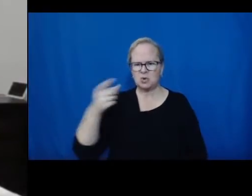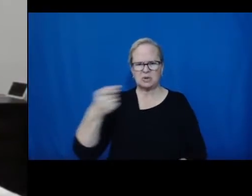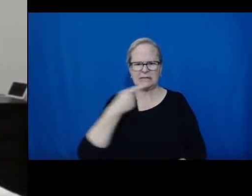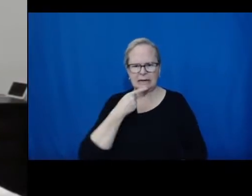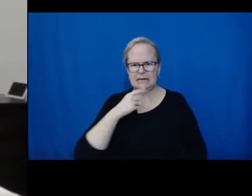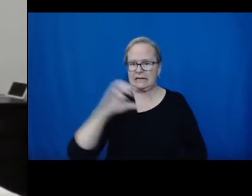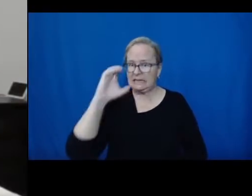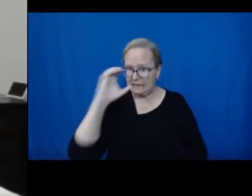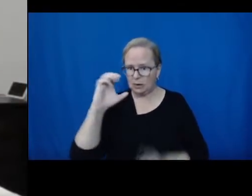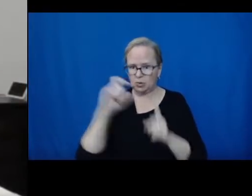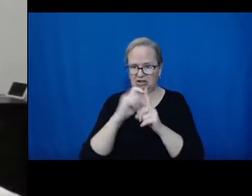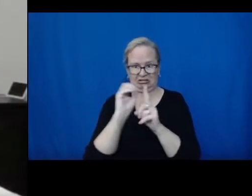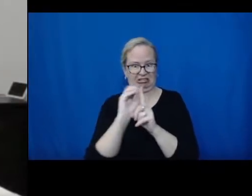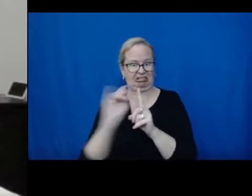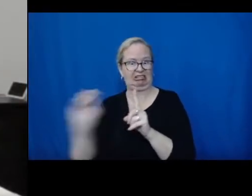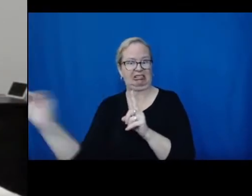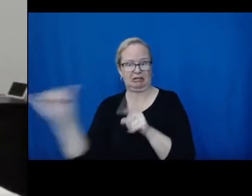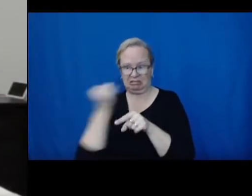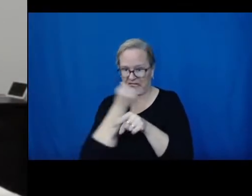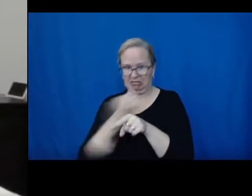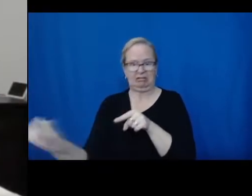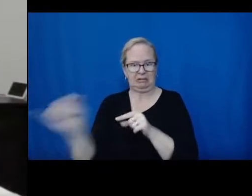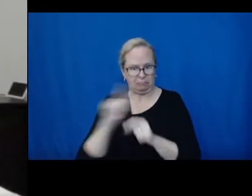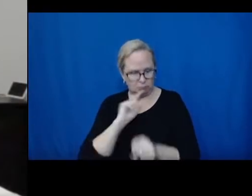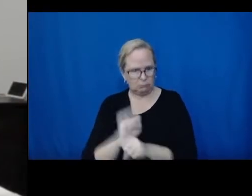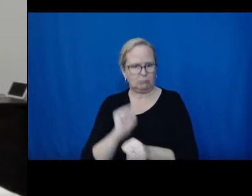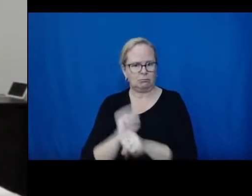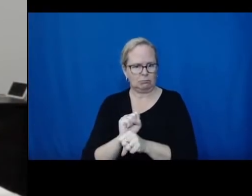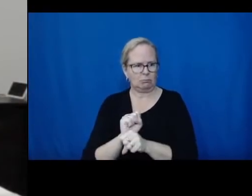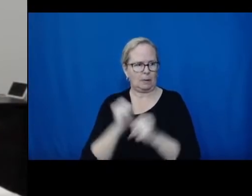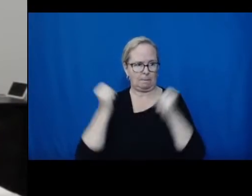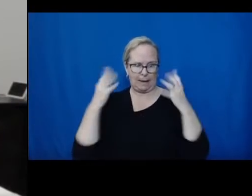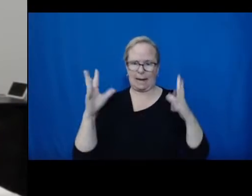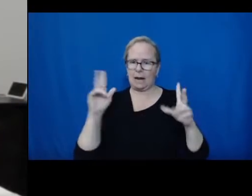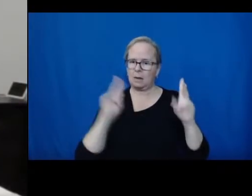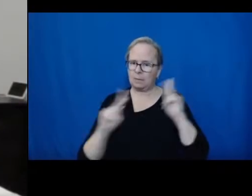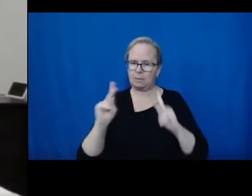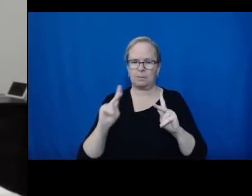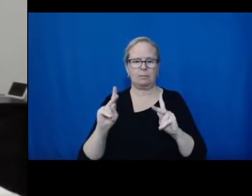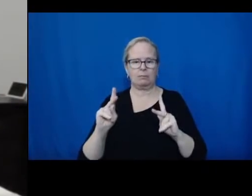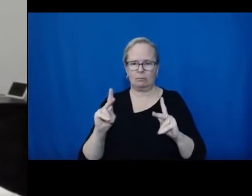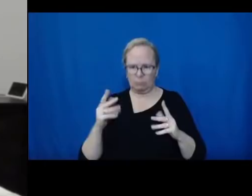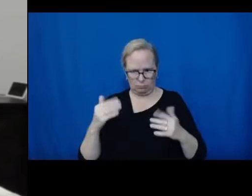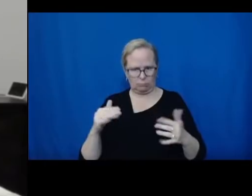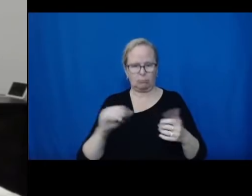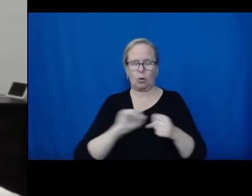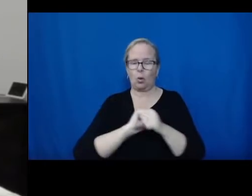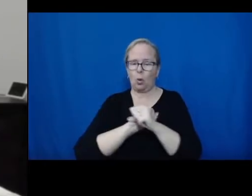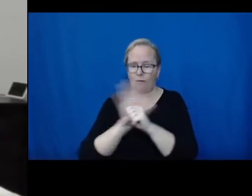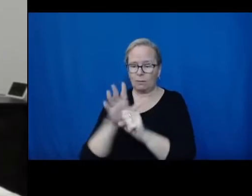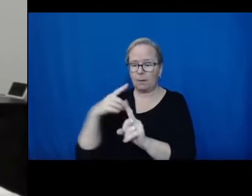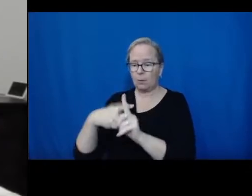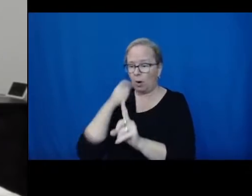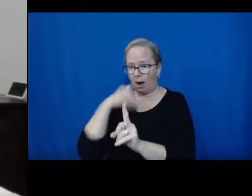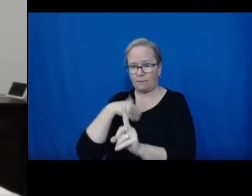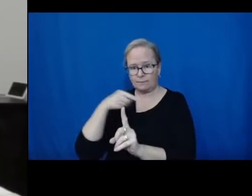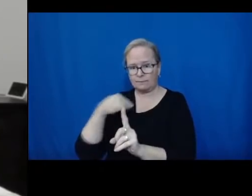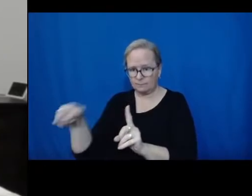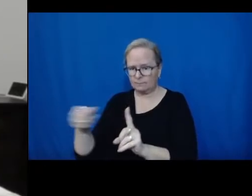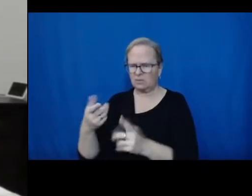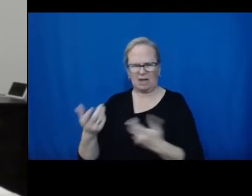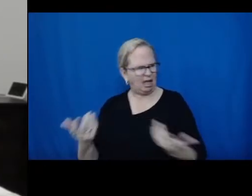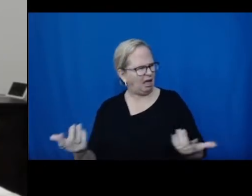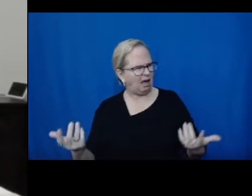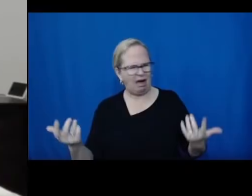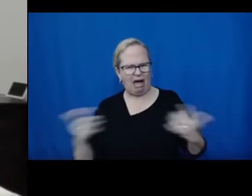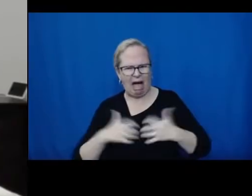word, you often will get glares from some people. I've had quite a few patients who, they have a positive COVID test, they have symptoms and everything, and